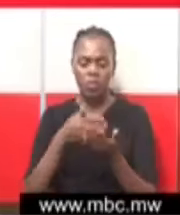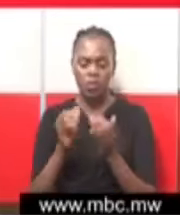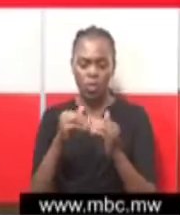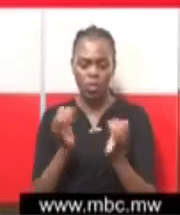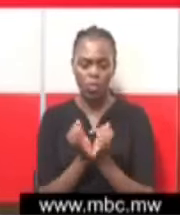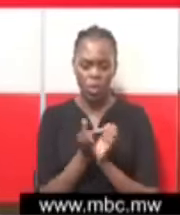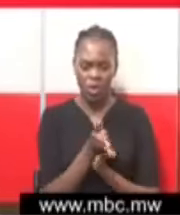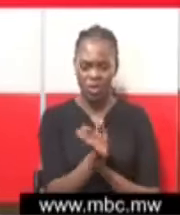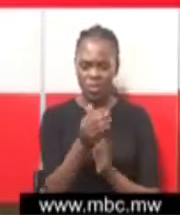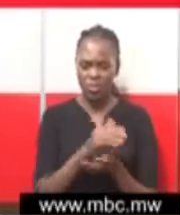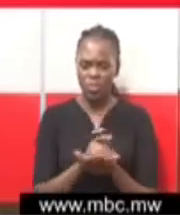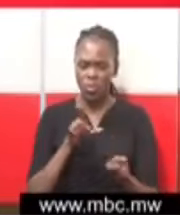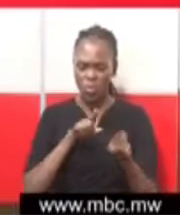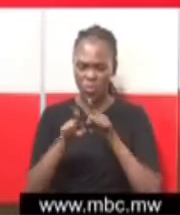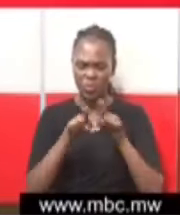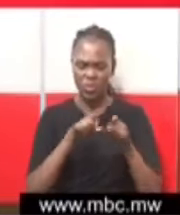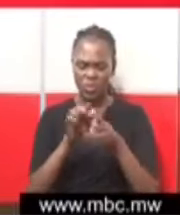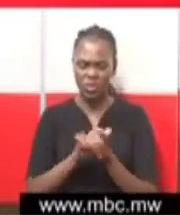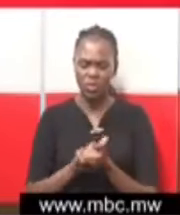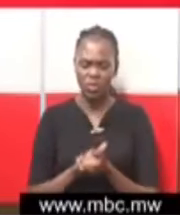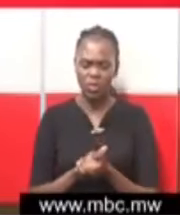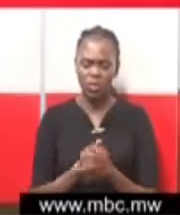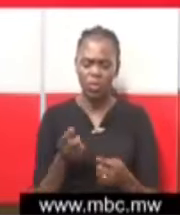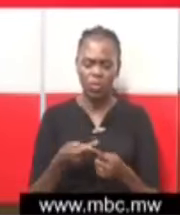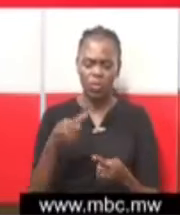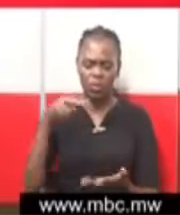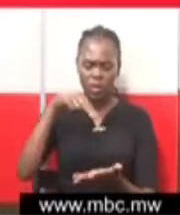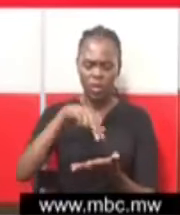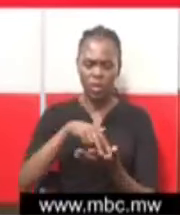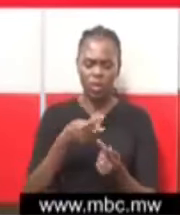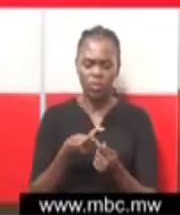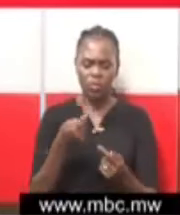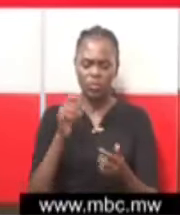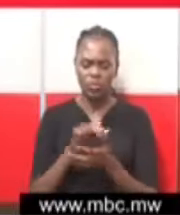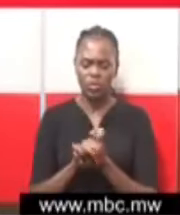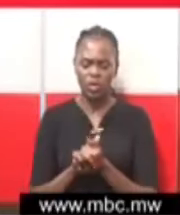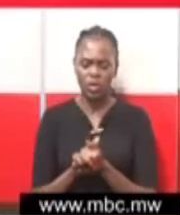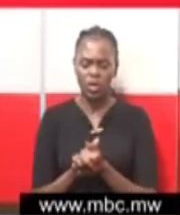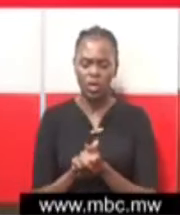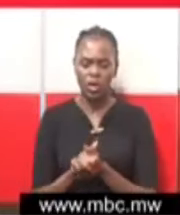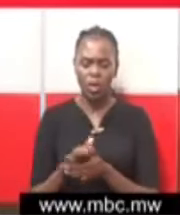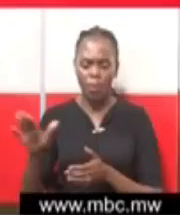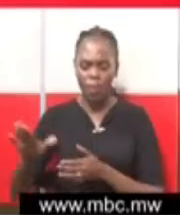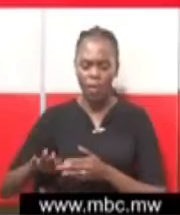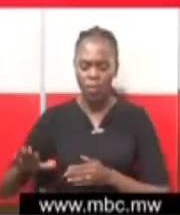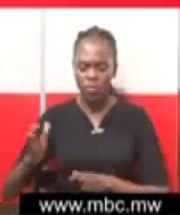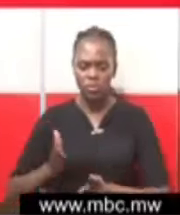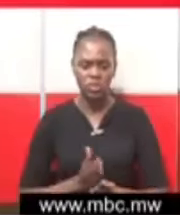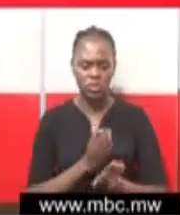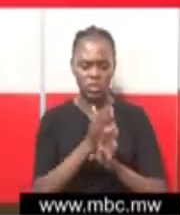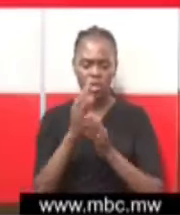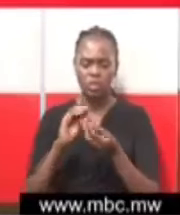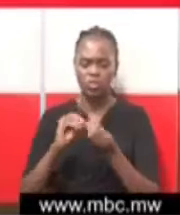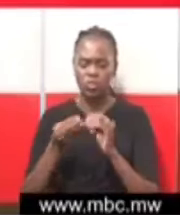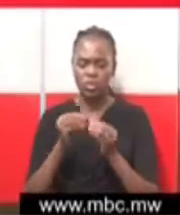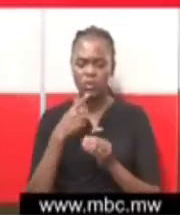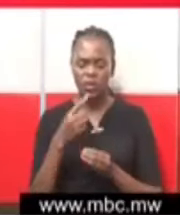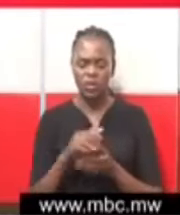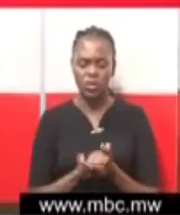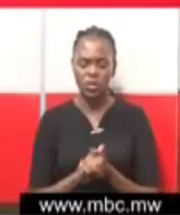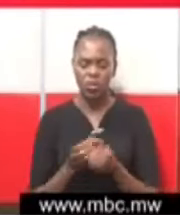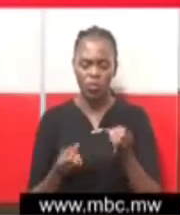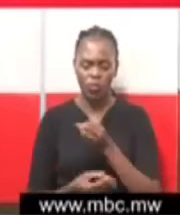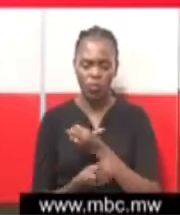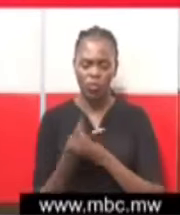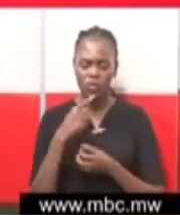some positions to be competed solely by candidates who are permanent residents of respective regions, a development political analysts